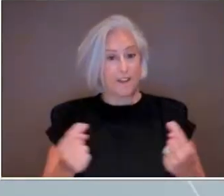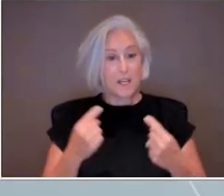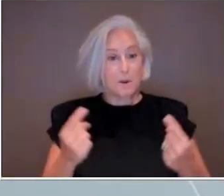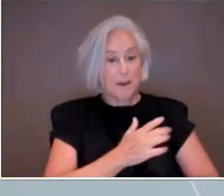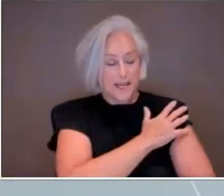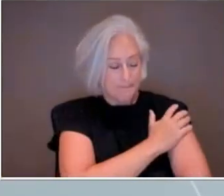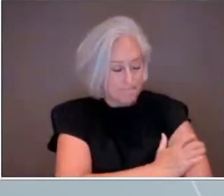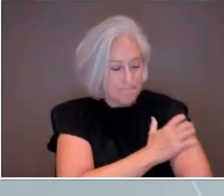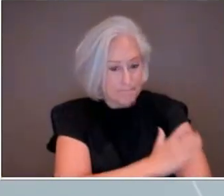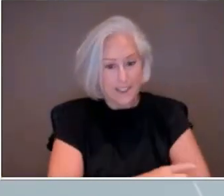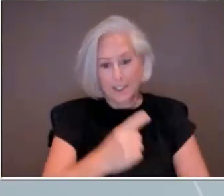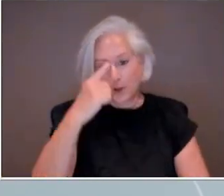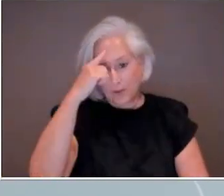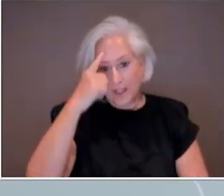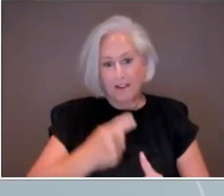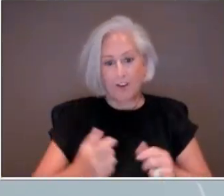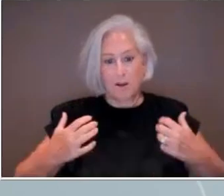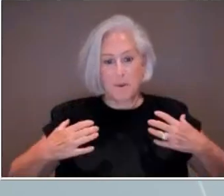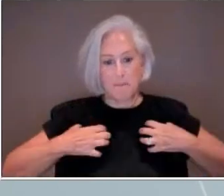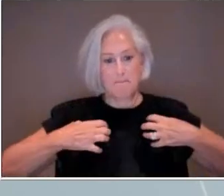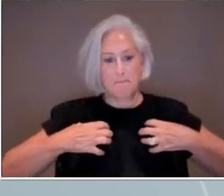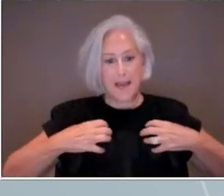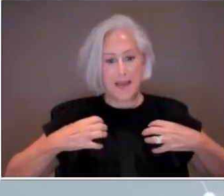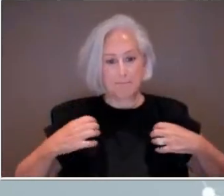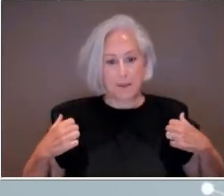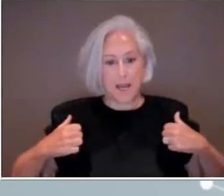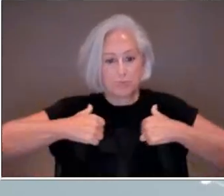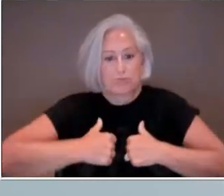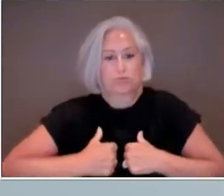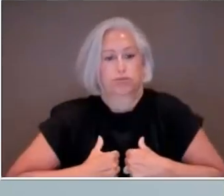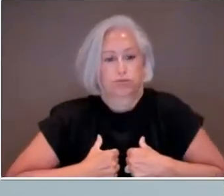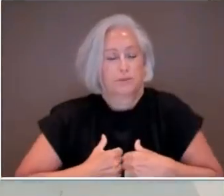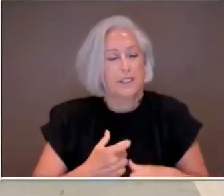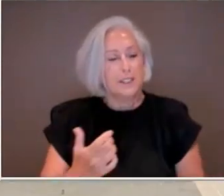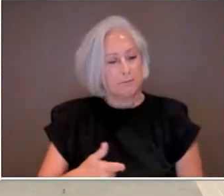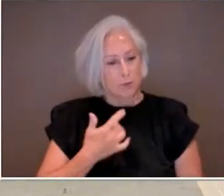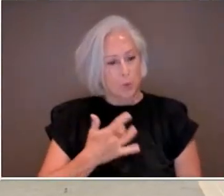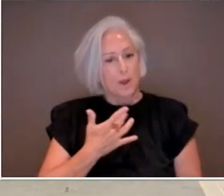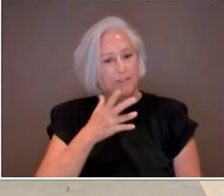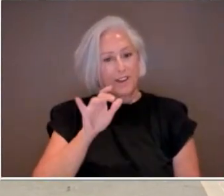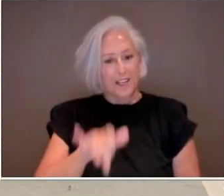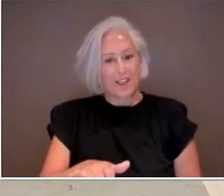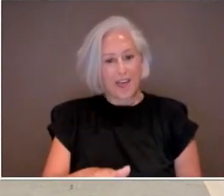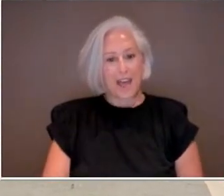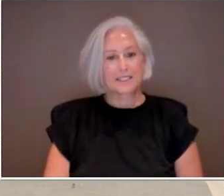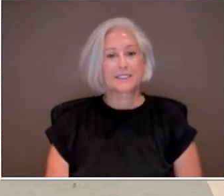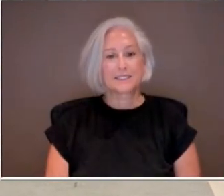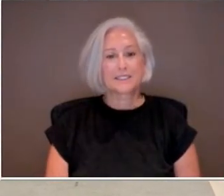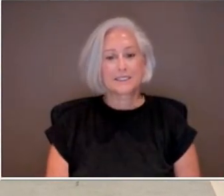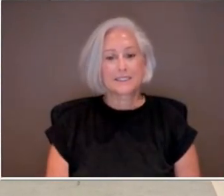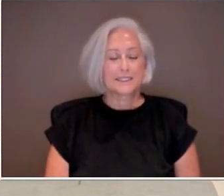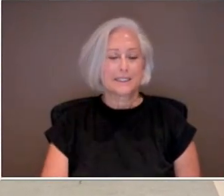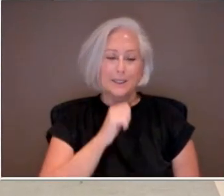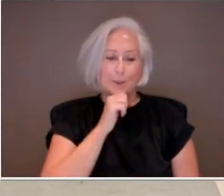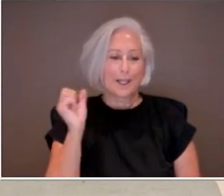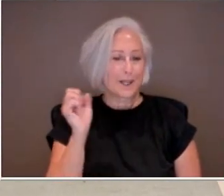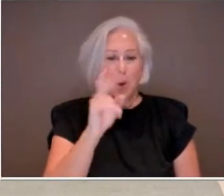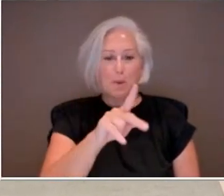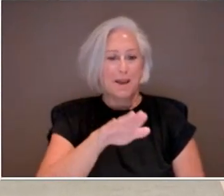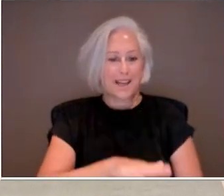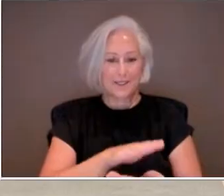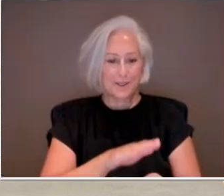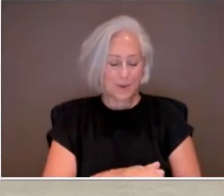your backpack, carrying books around. We've all felt that as students. Although we didn't all go back to school at 56 or 57 to go to